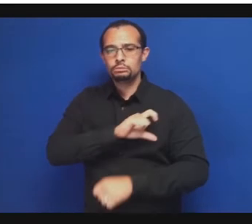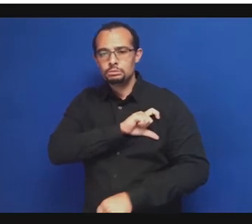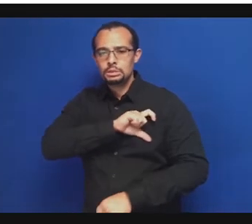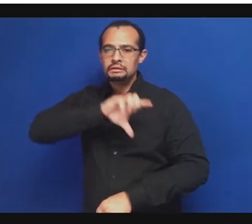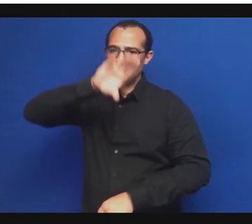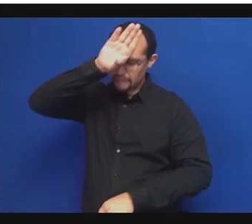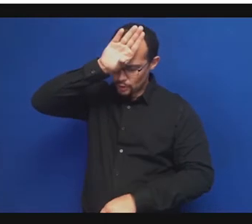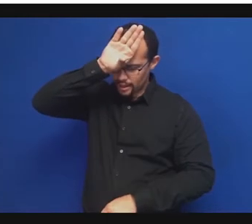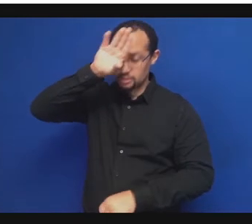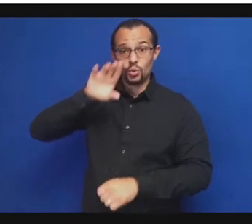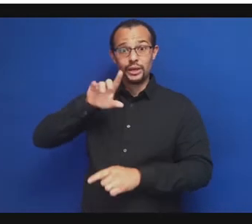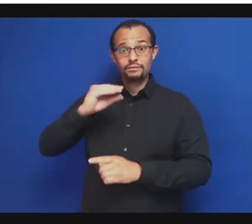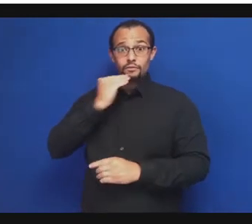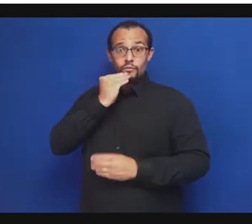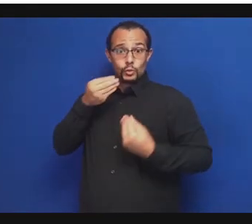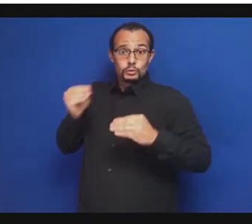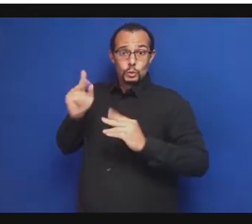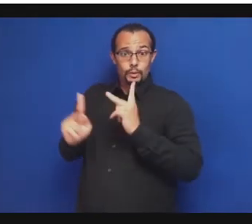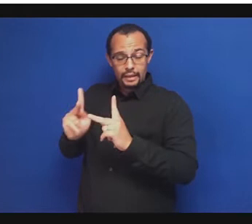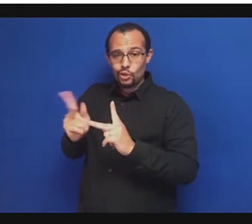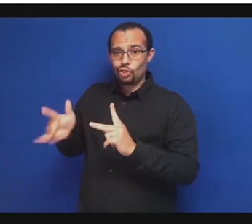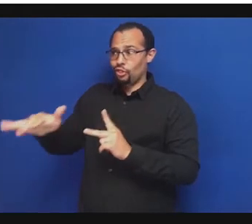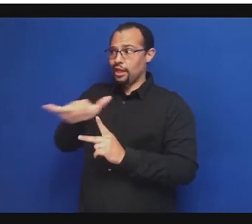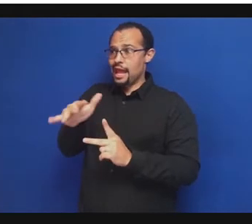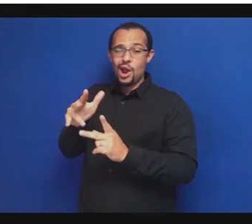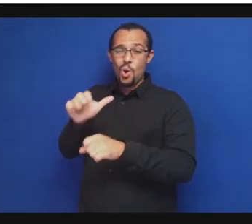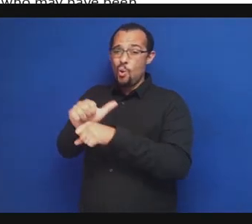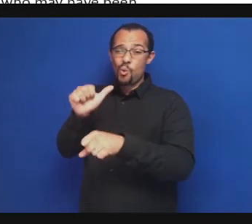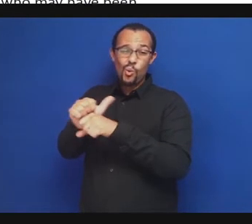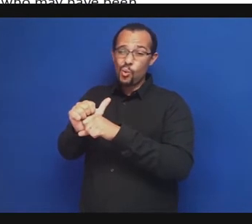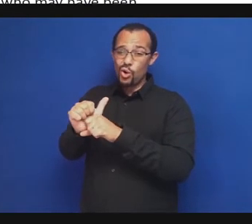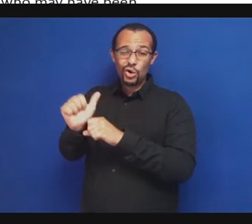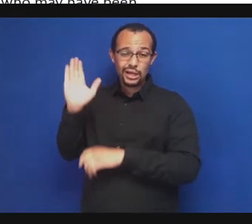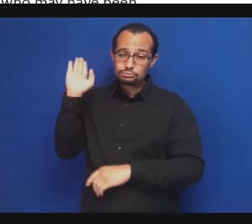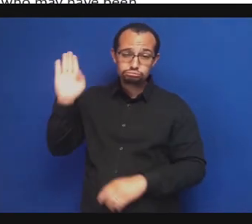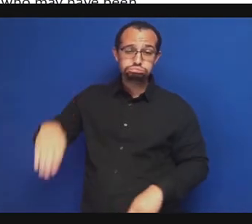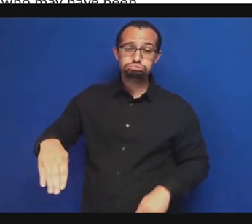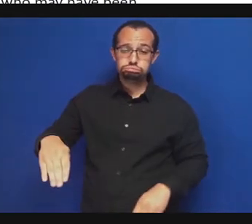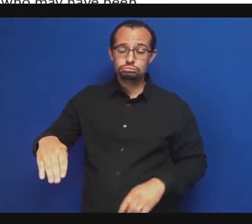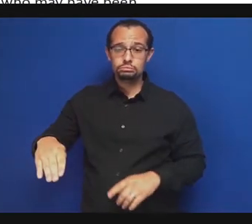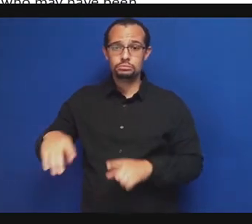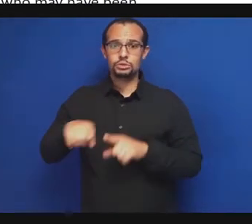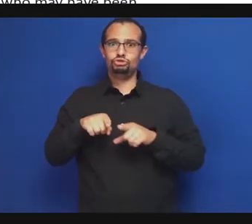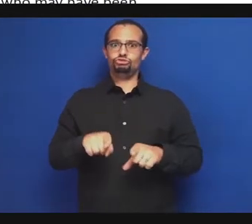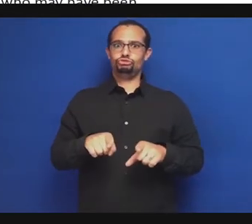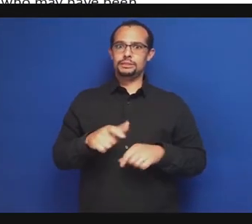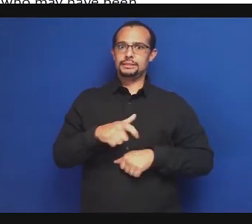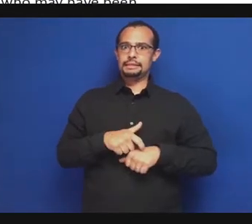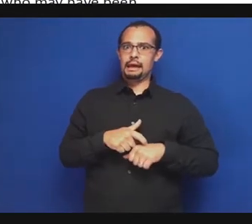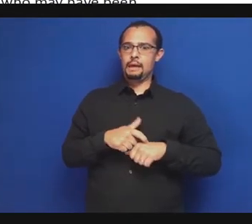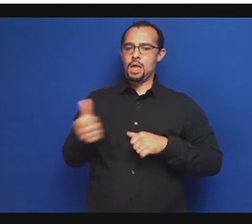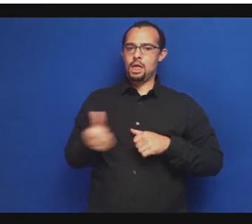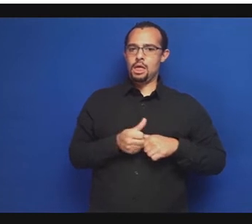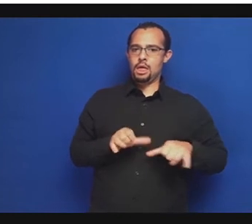well. Reactions, remember, want to pay close attention to the physical reactions, stomach ache, headaches, body